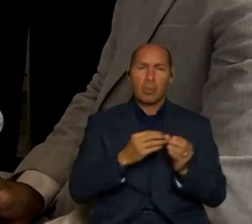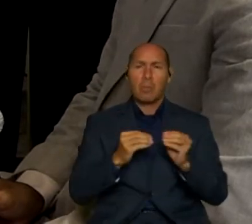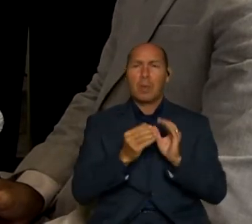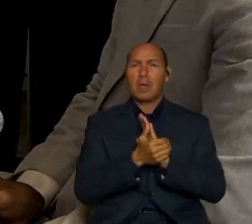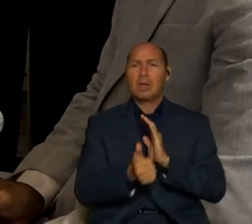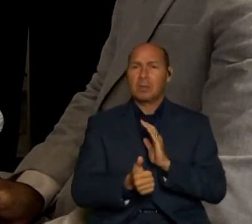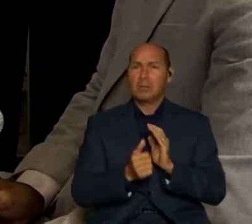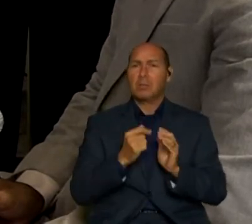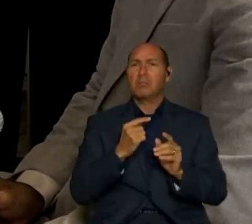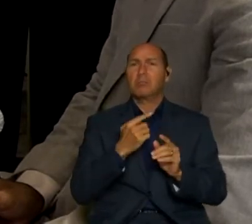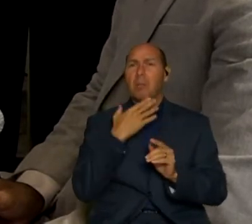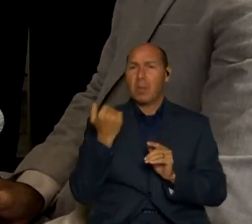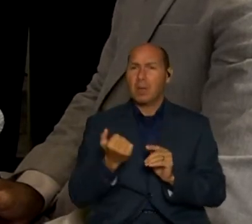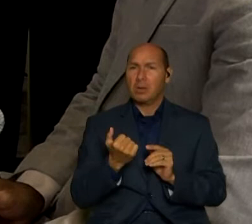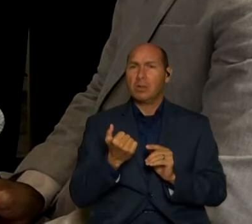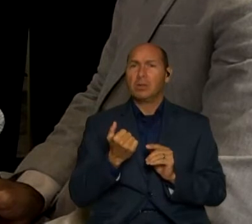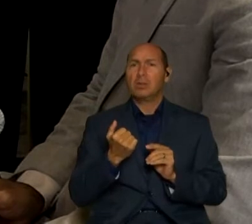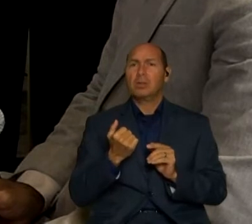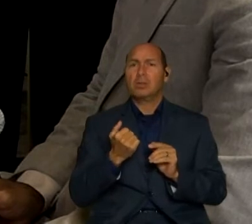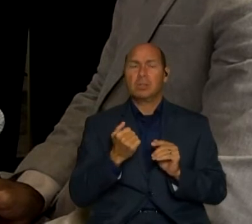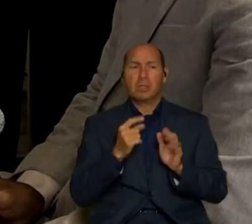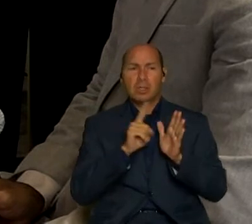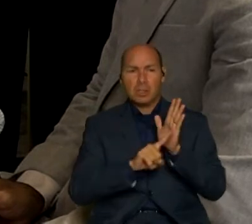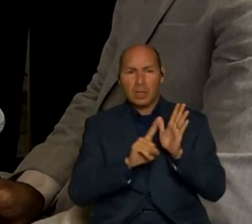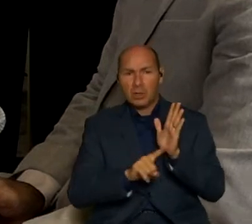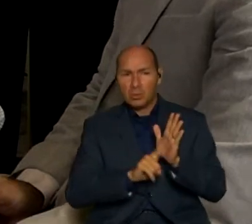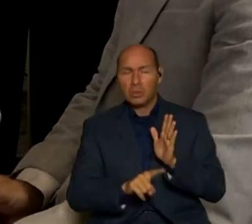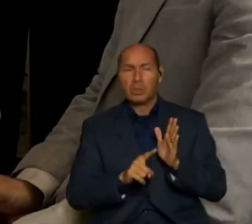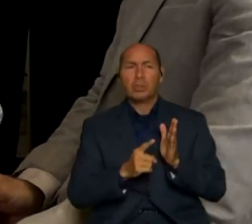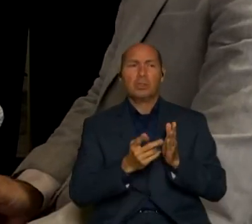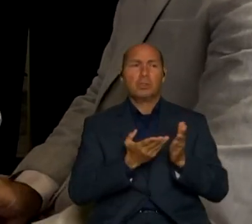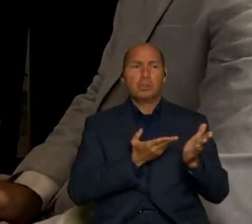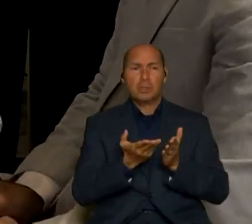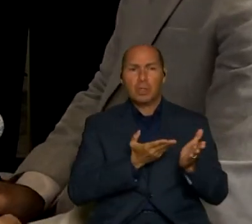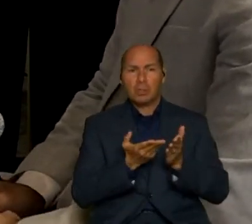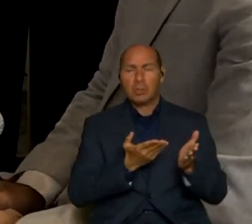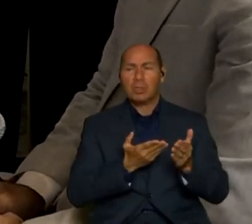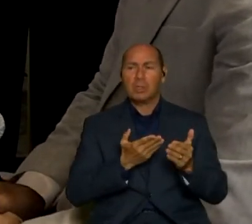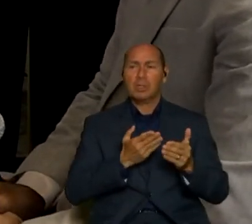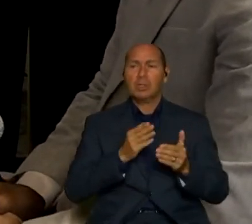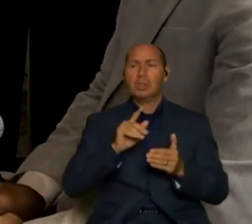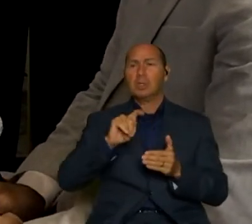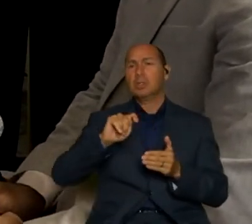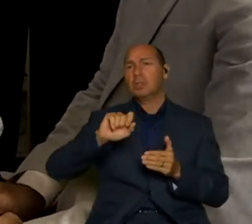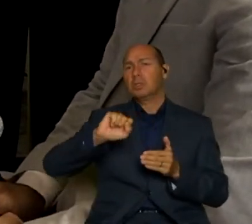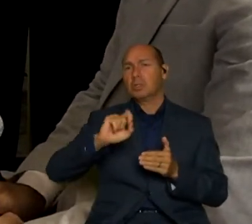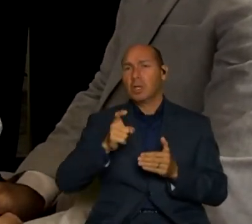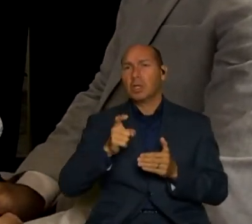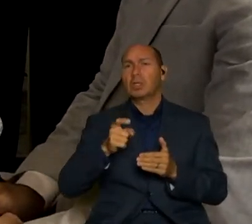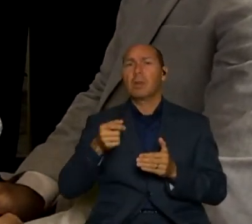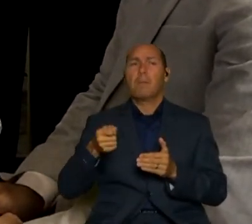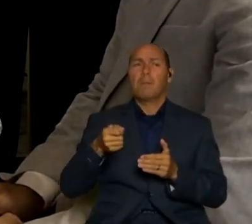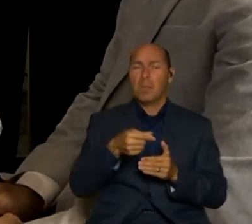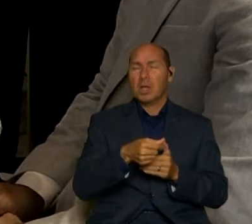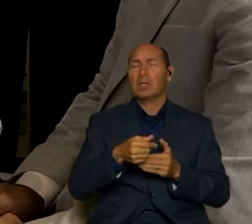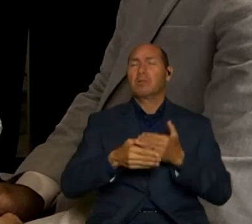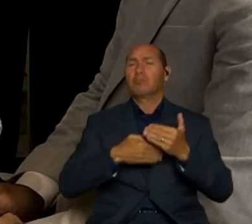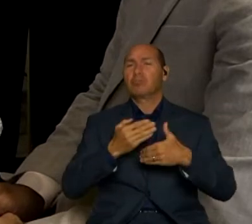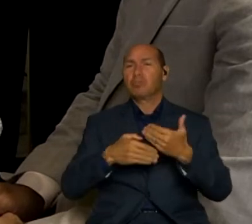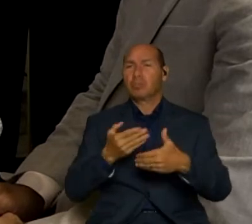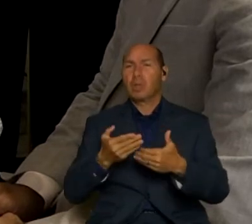within Hacienda, the tax audits, the tax services, the processing of tax returns, the orientation that we need to